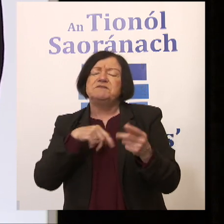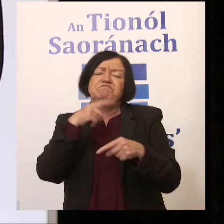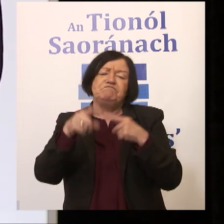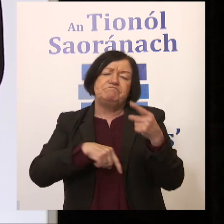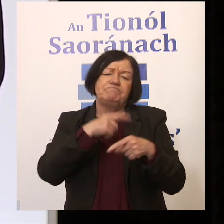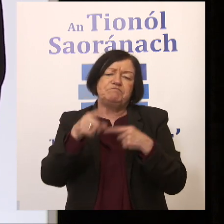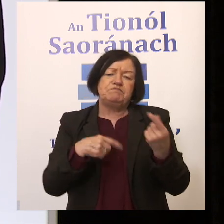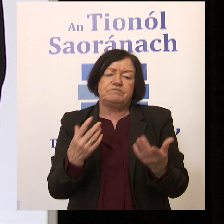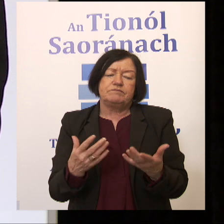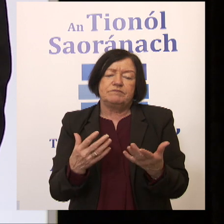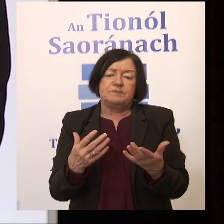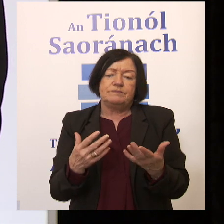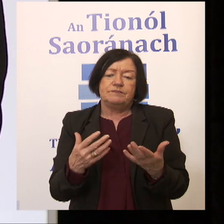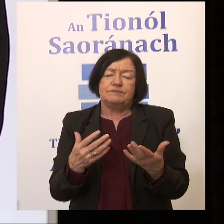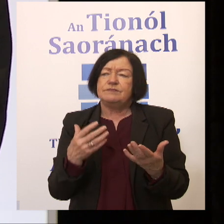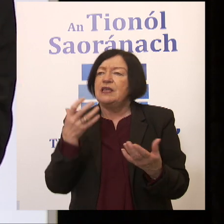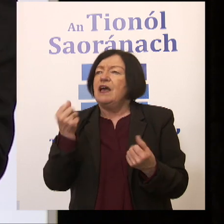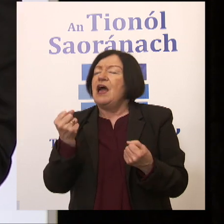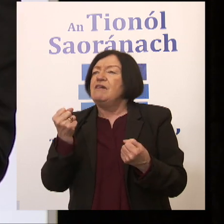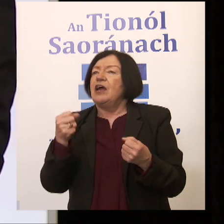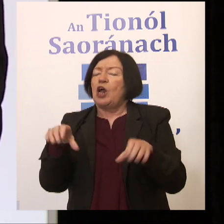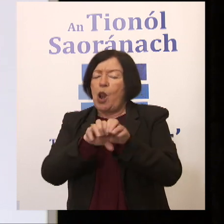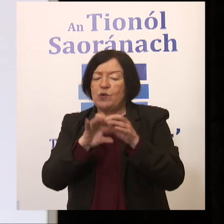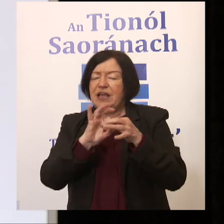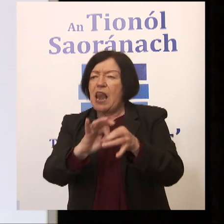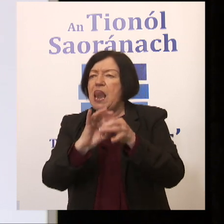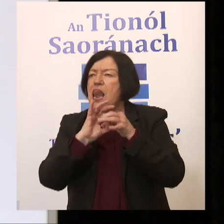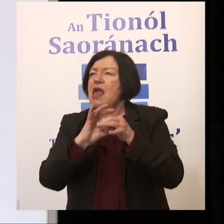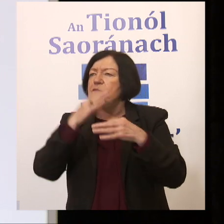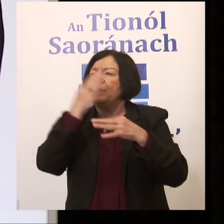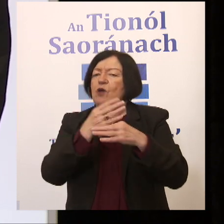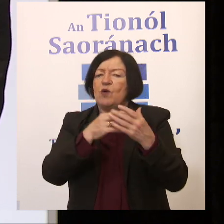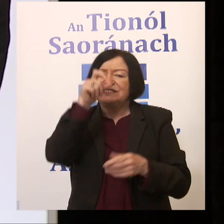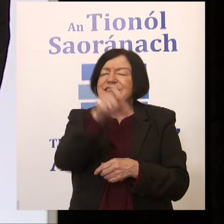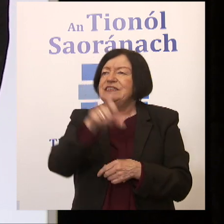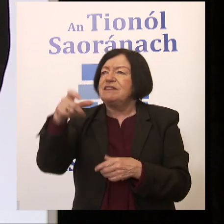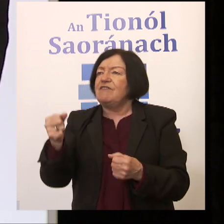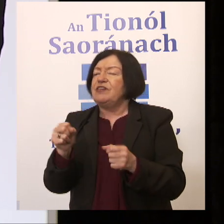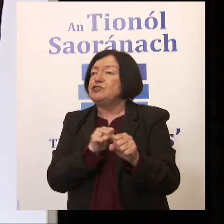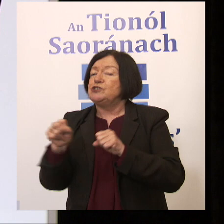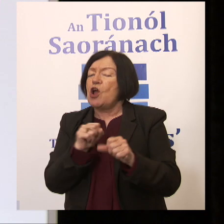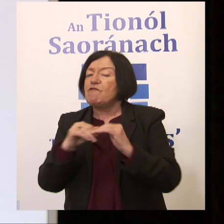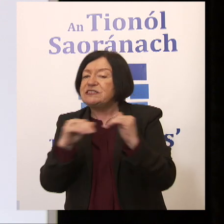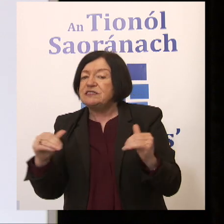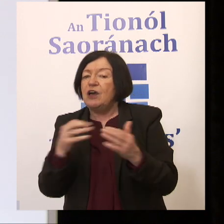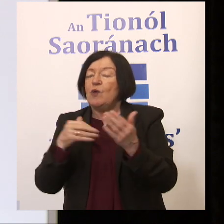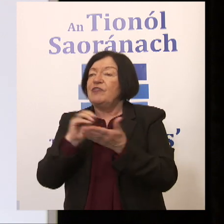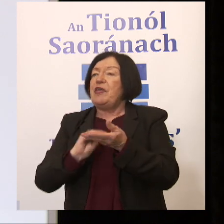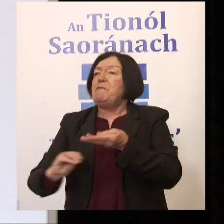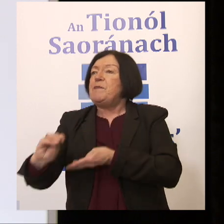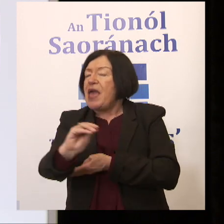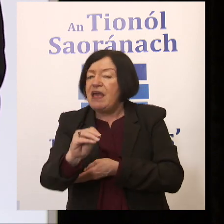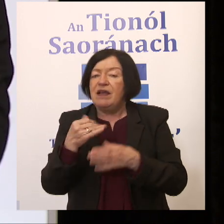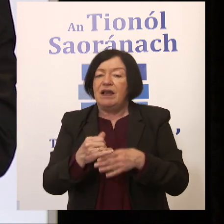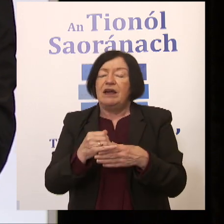around having a closer link between what citizens get in terms of service levels and what they pay in terms of things